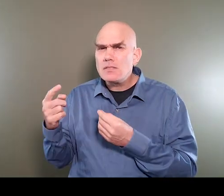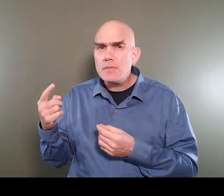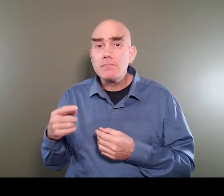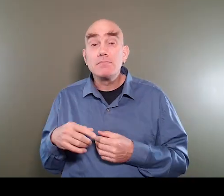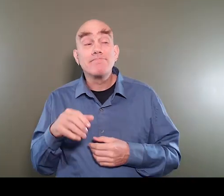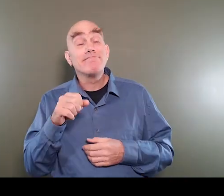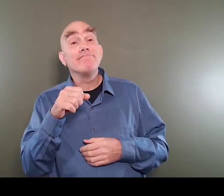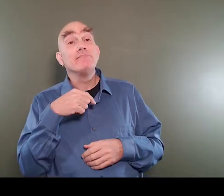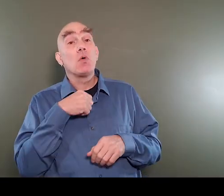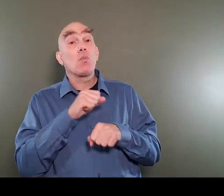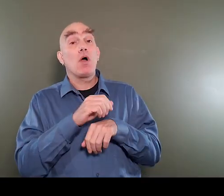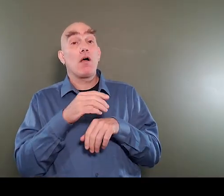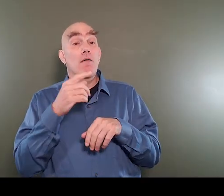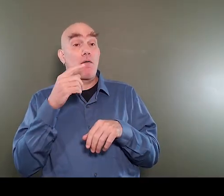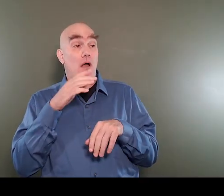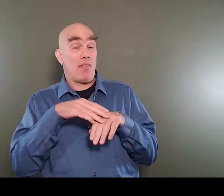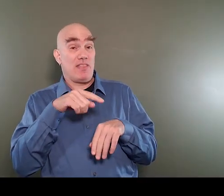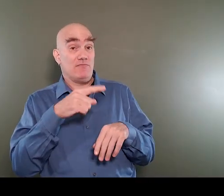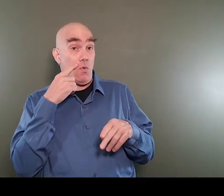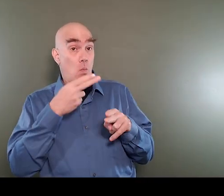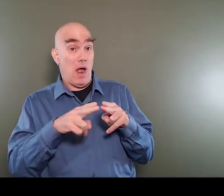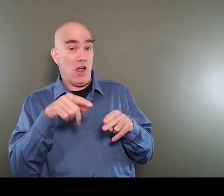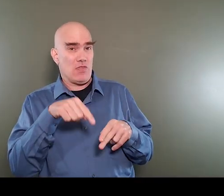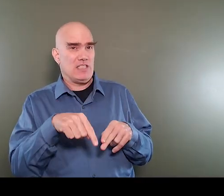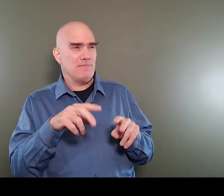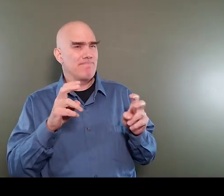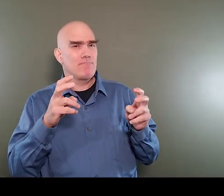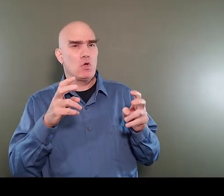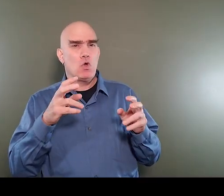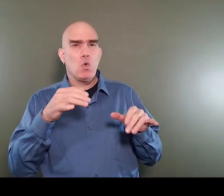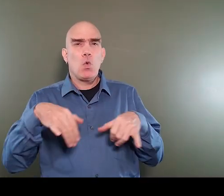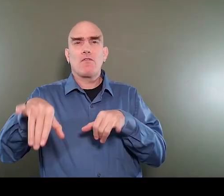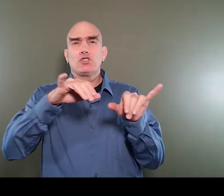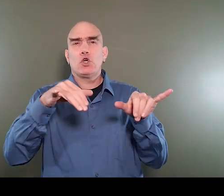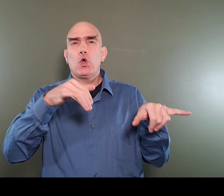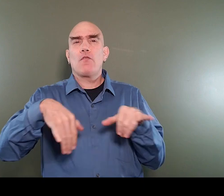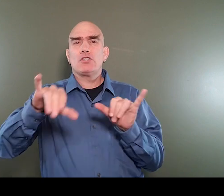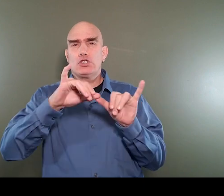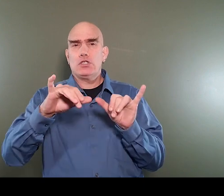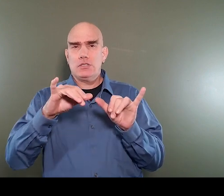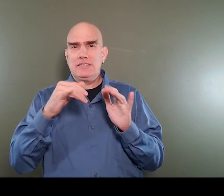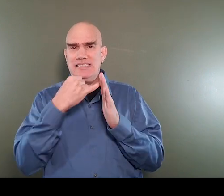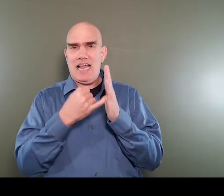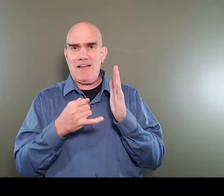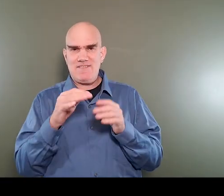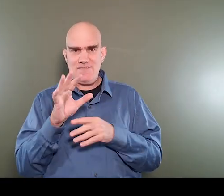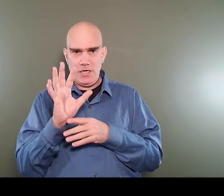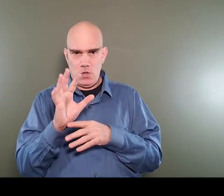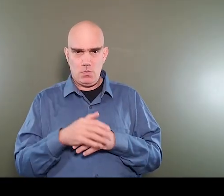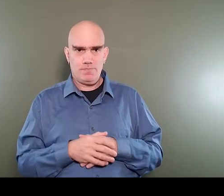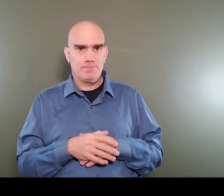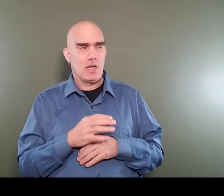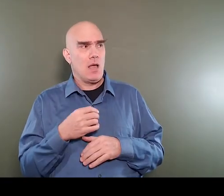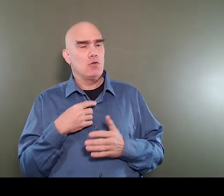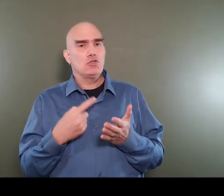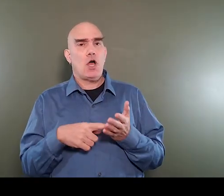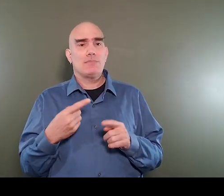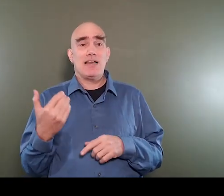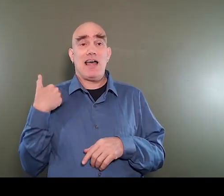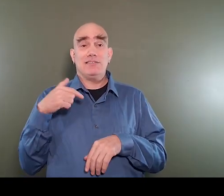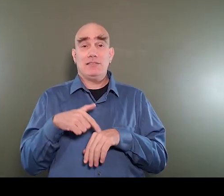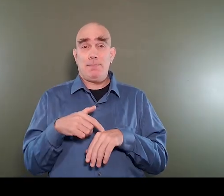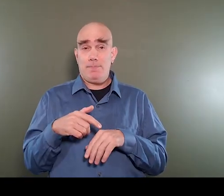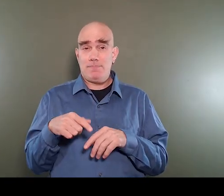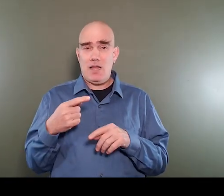going to say? Like I've been working on for a while, this universal design video. And we